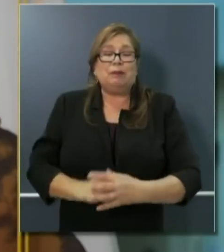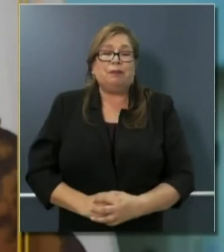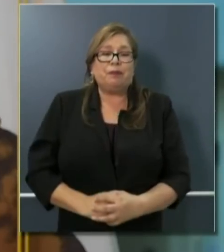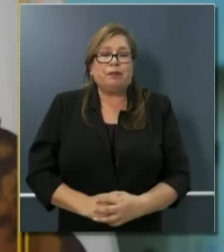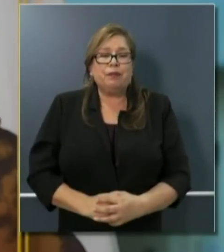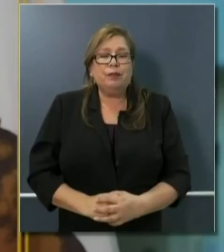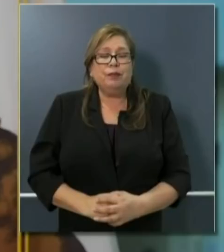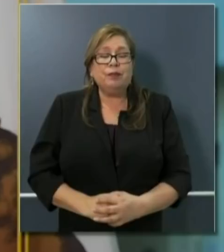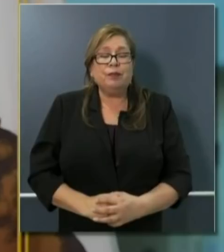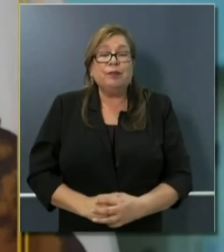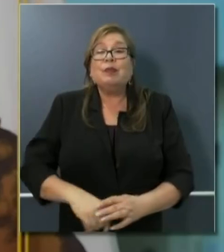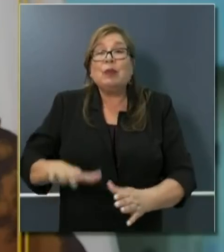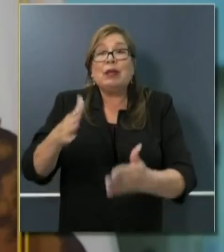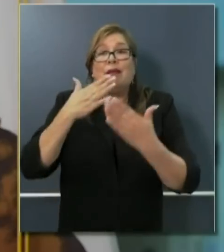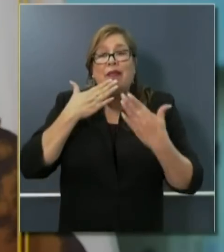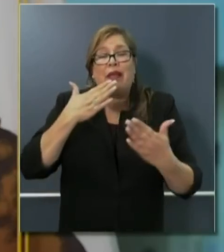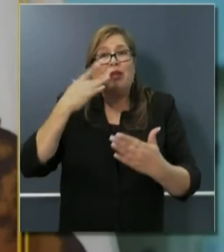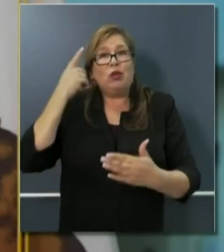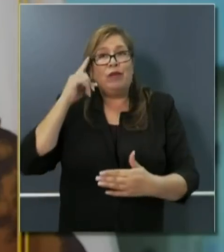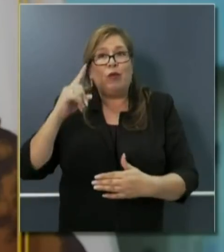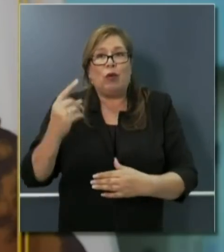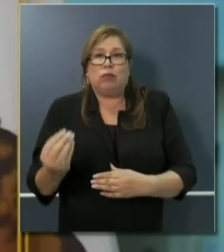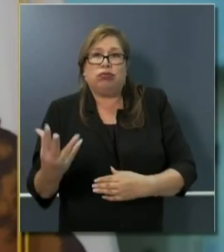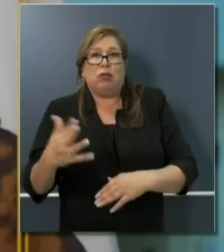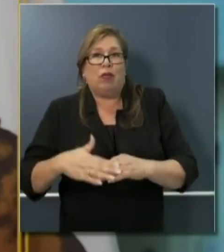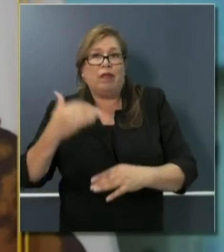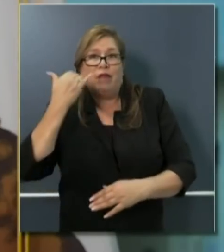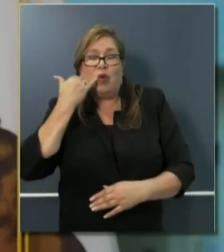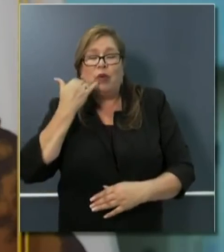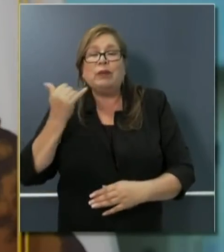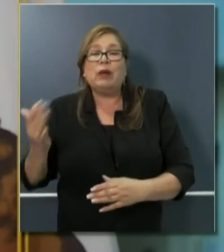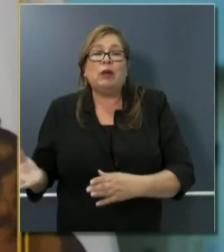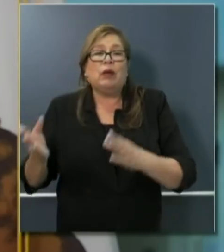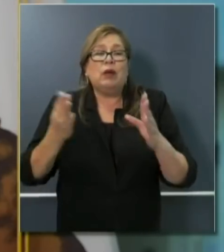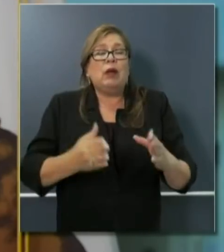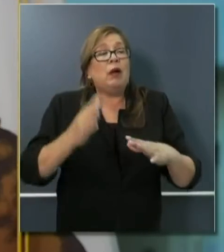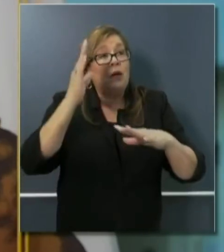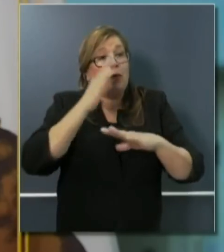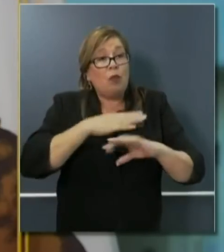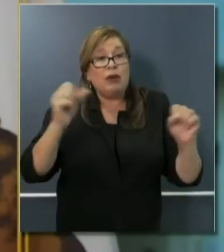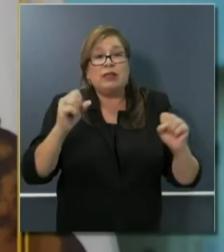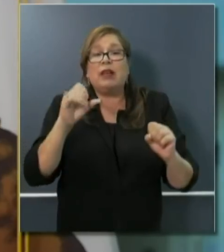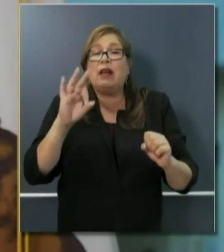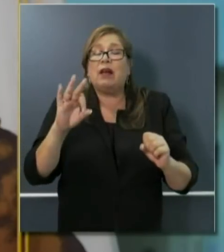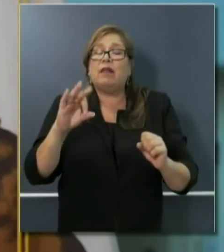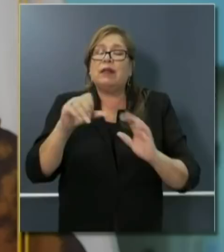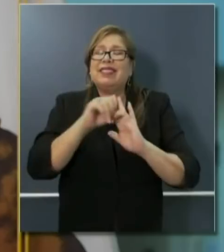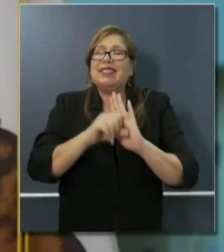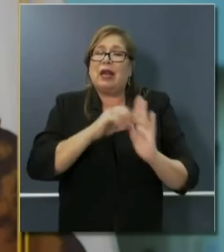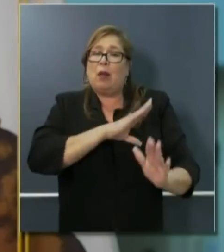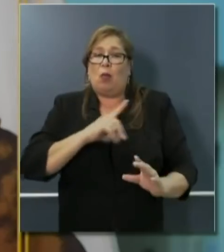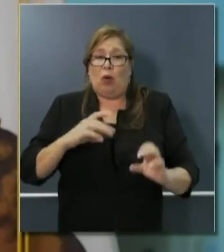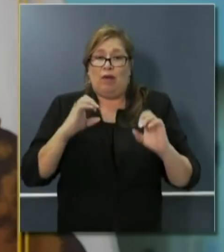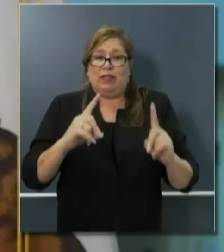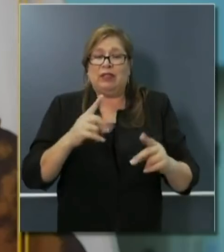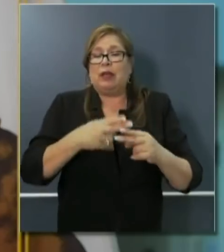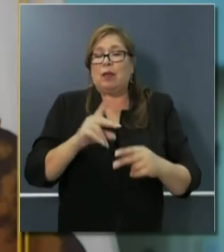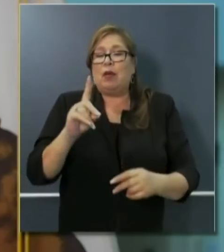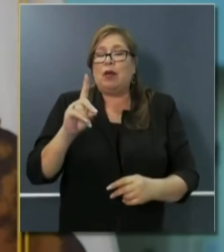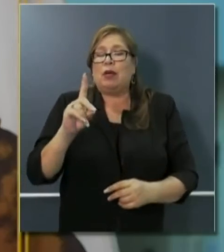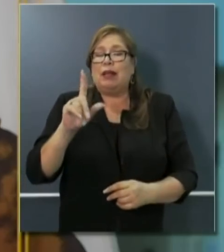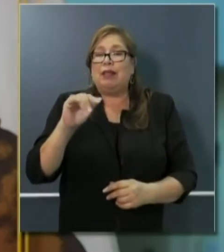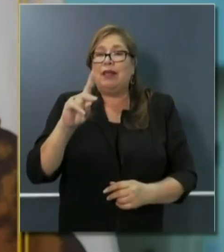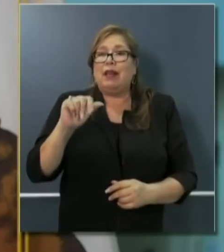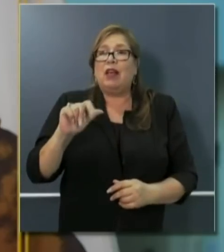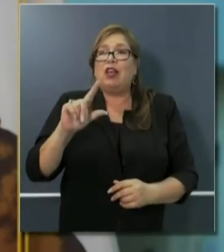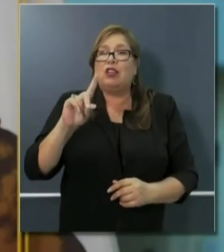grateful that we have the President of the State Board of Education, Linda Darling-Hammond, who's on the phone. And Linda, I just want to ask